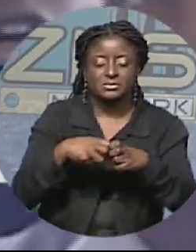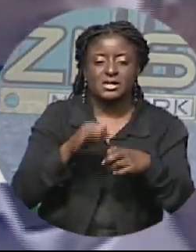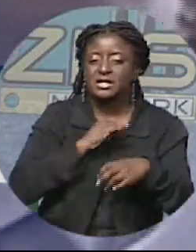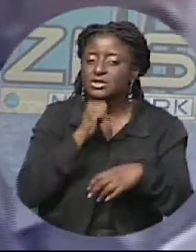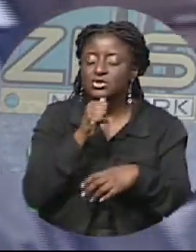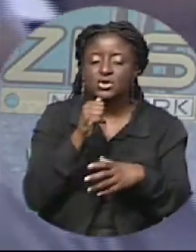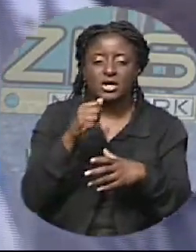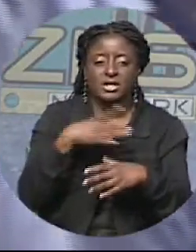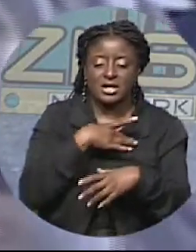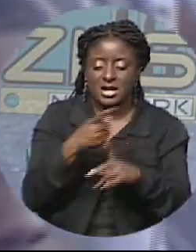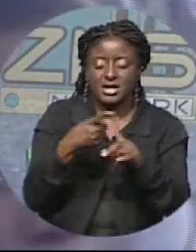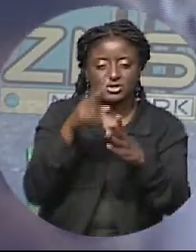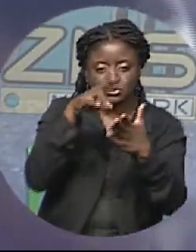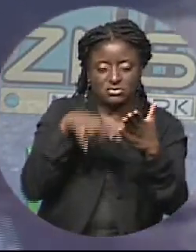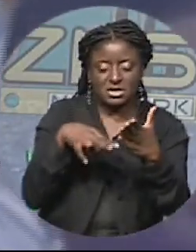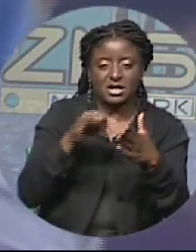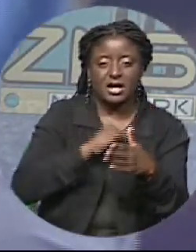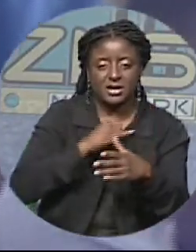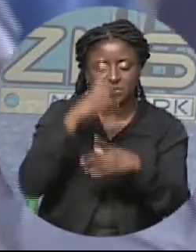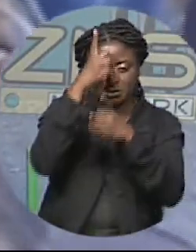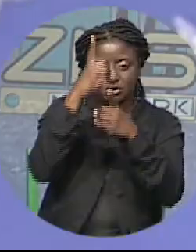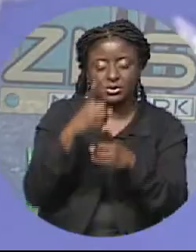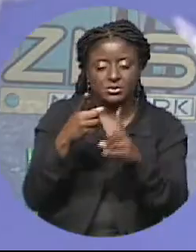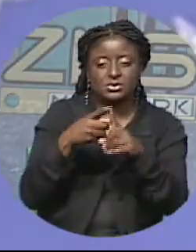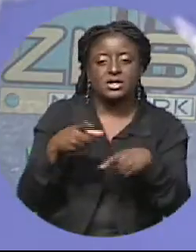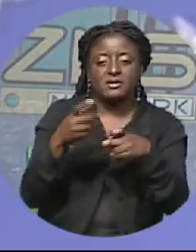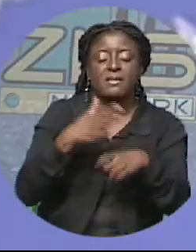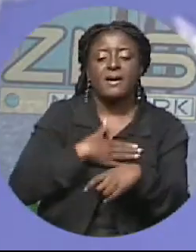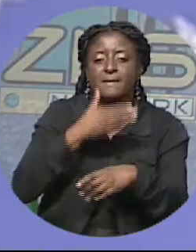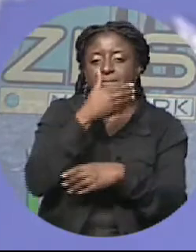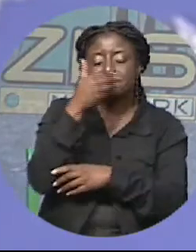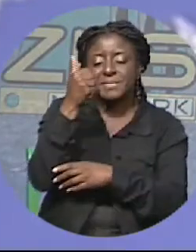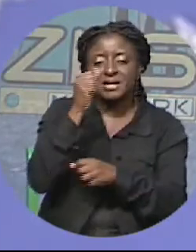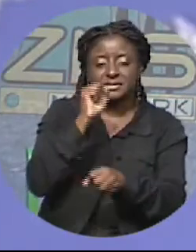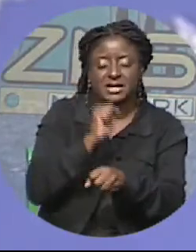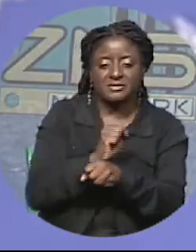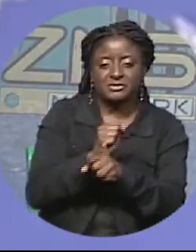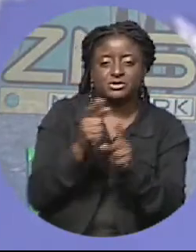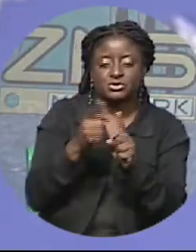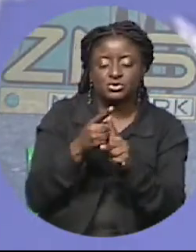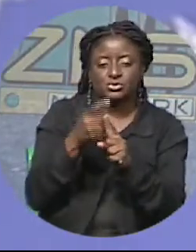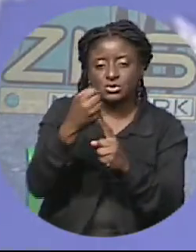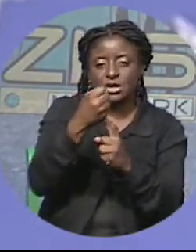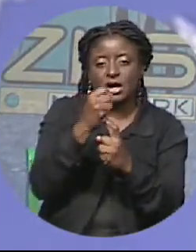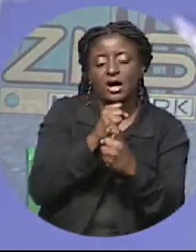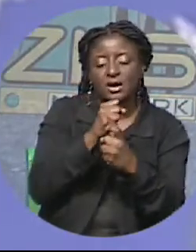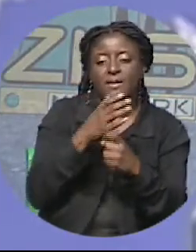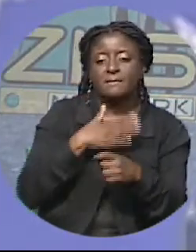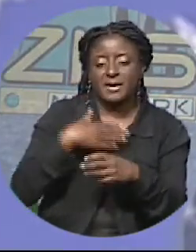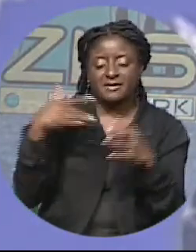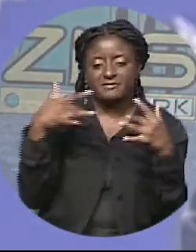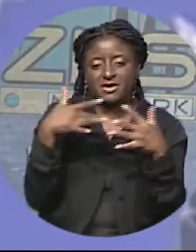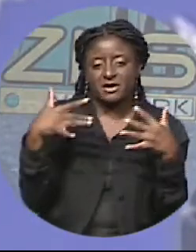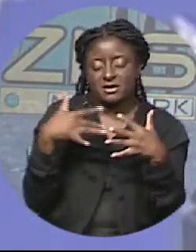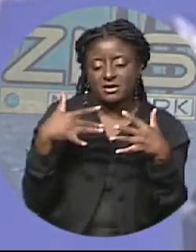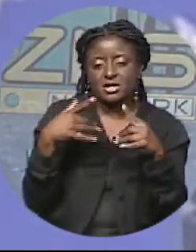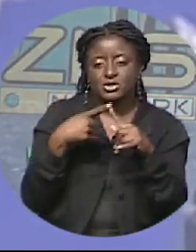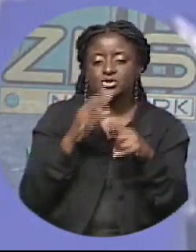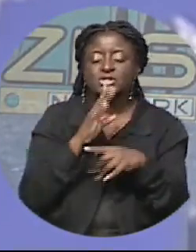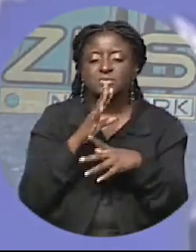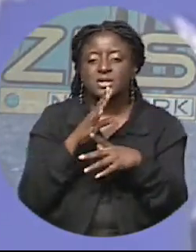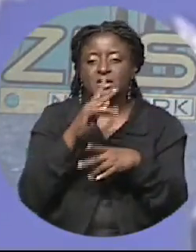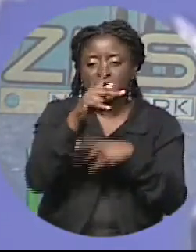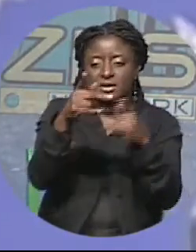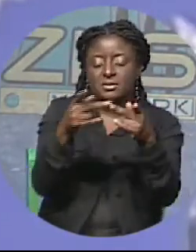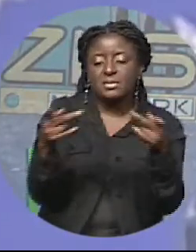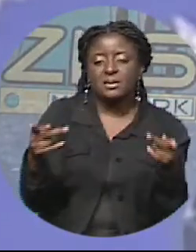knew was that I was determined to give my best effort to conquer my fear of speaking publicly due to my speech